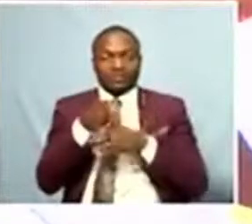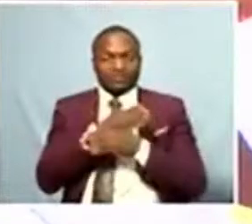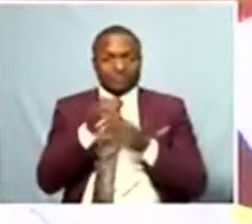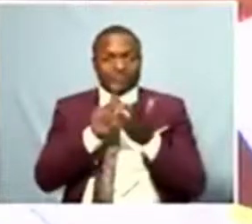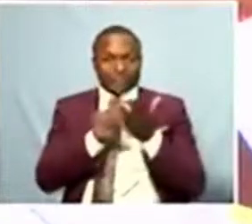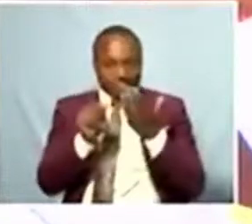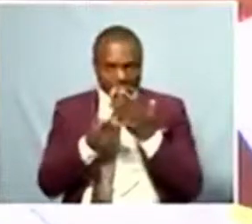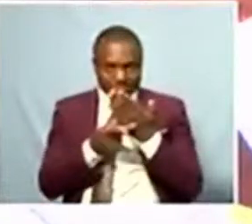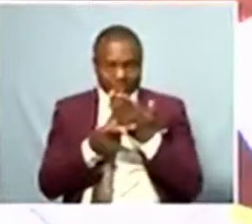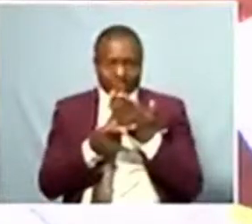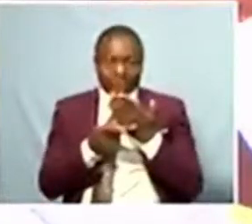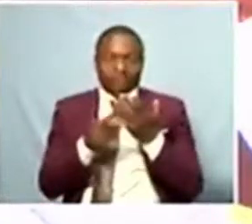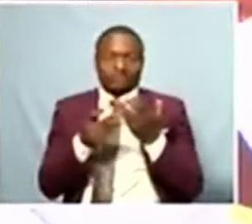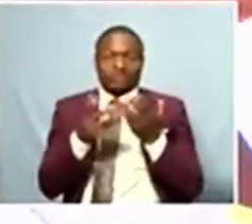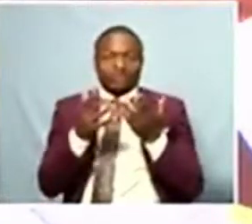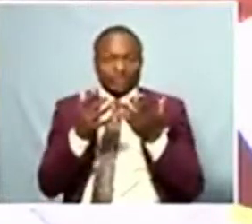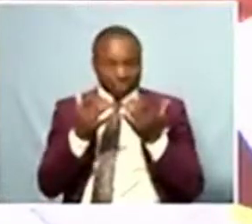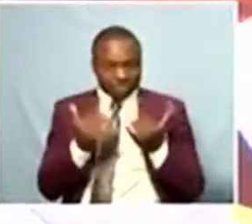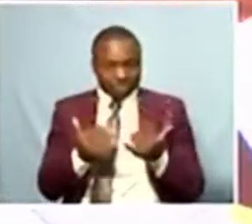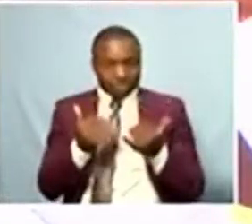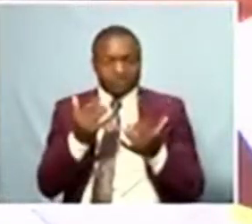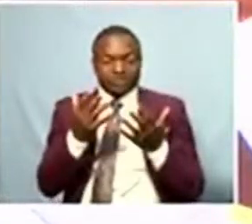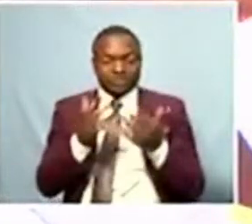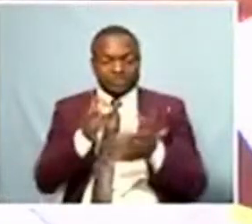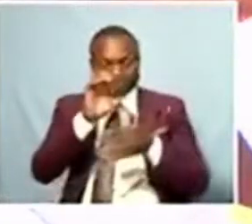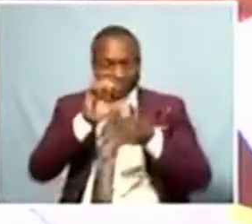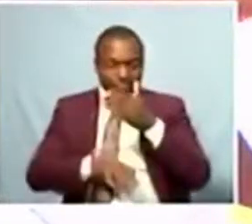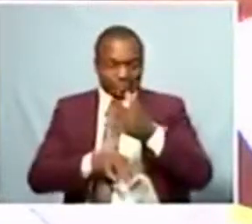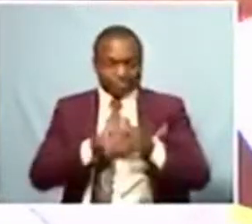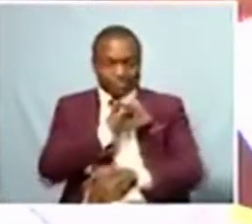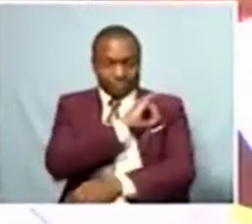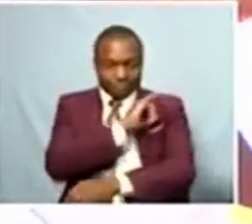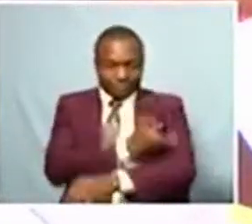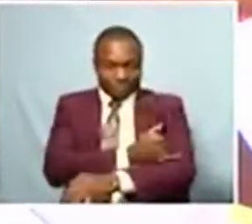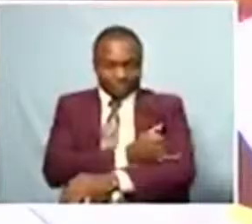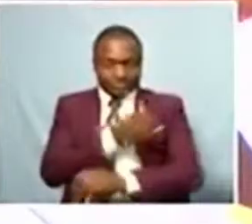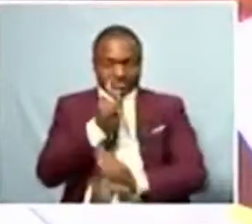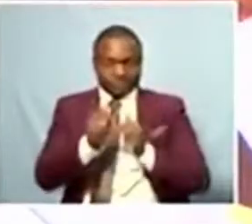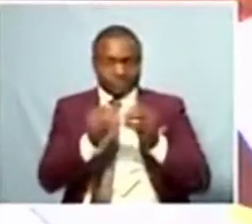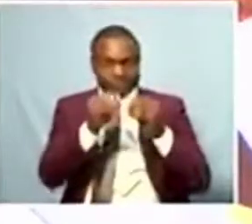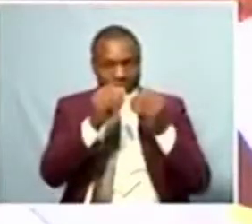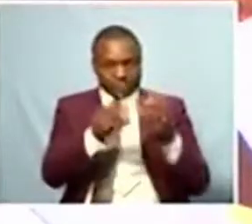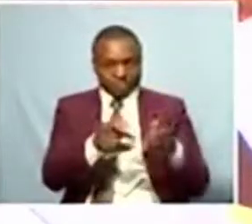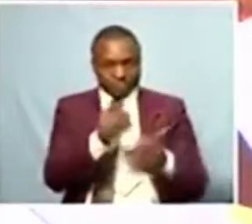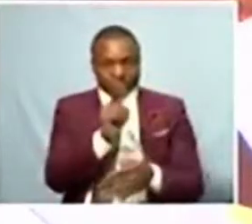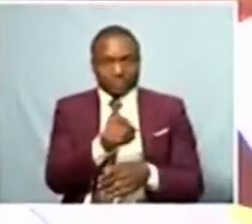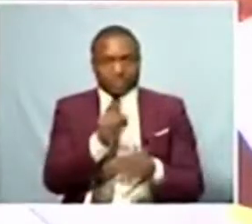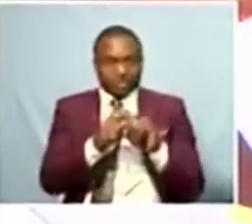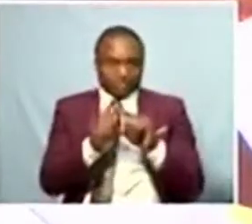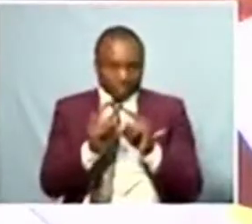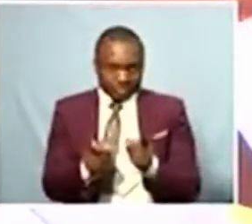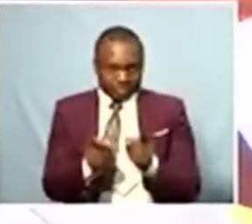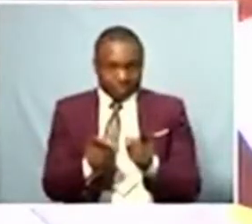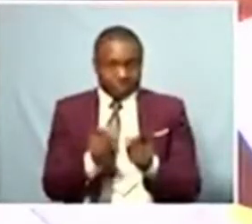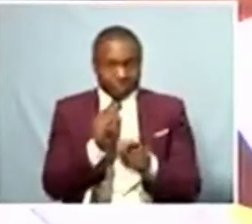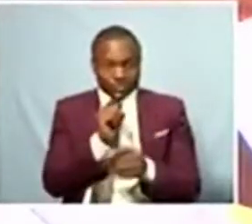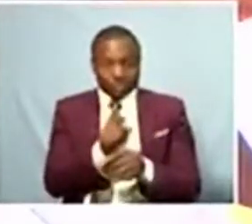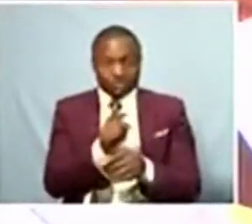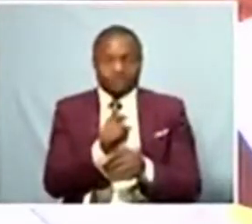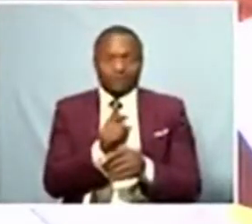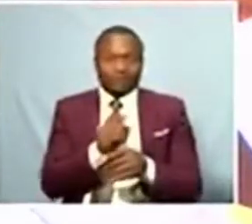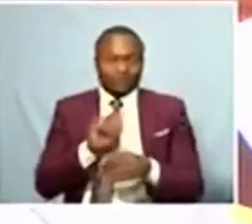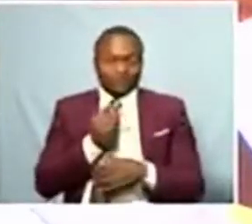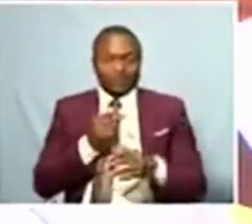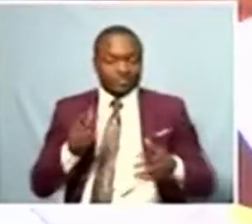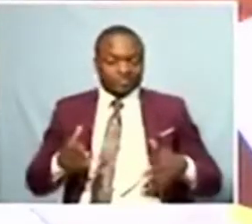schedule. We wish to now remove the little immunity that was granted to you, but you are pleased. We